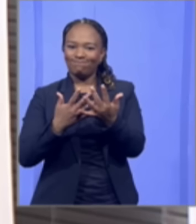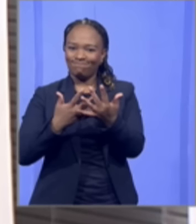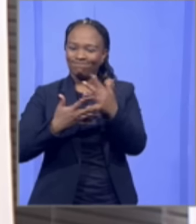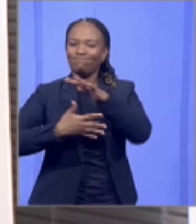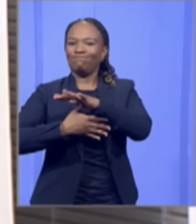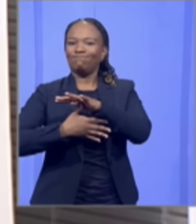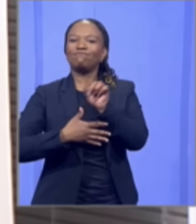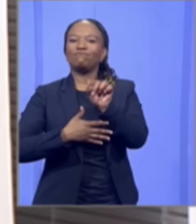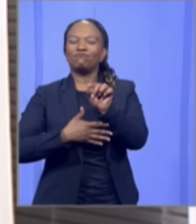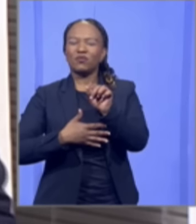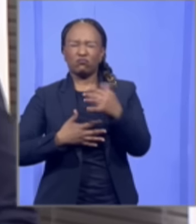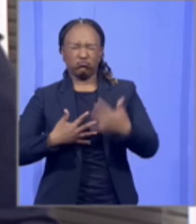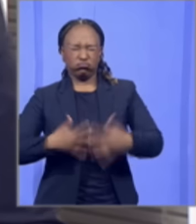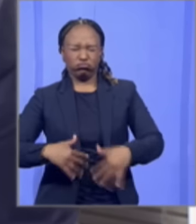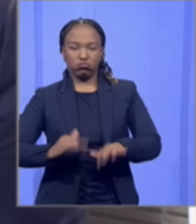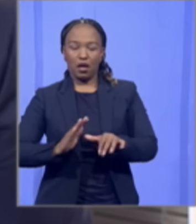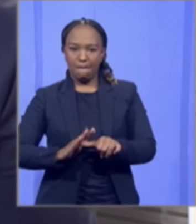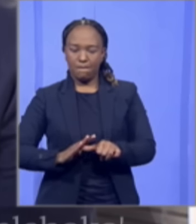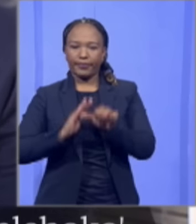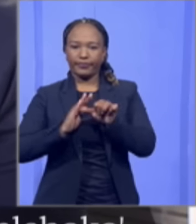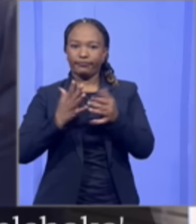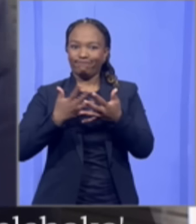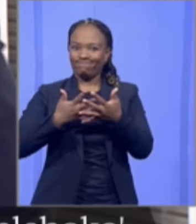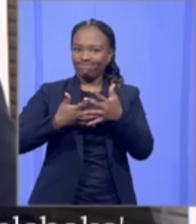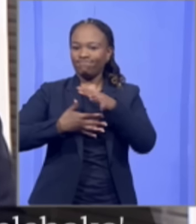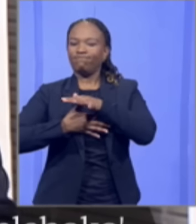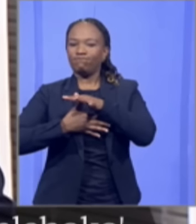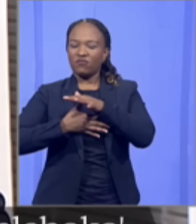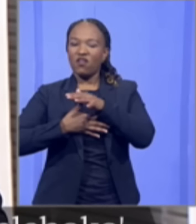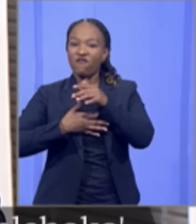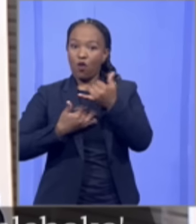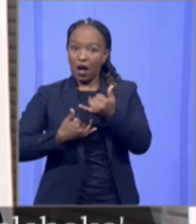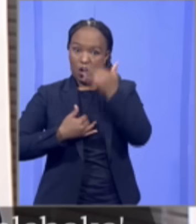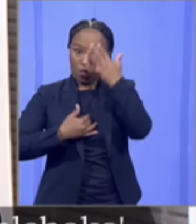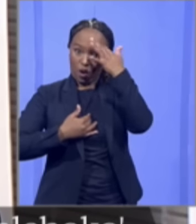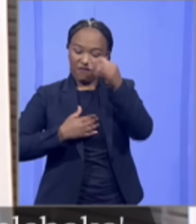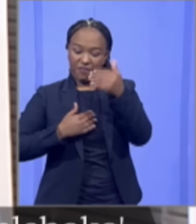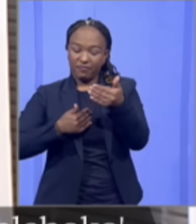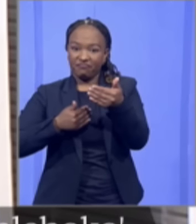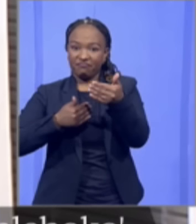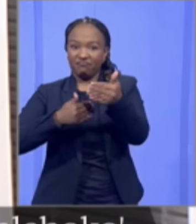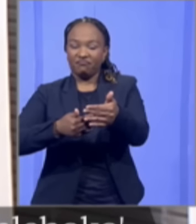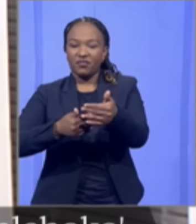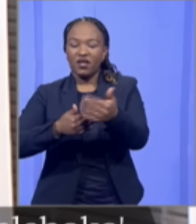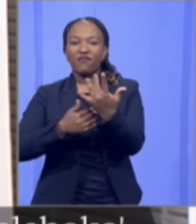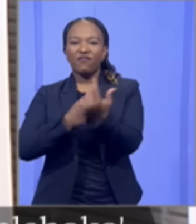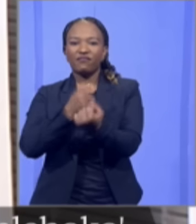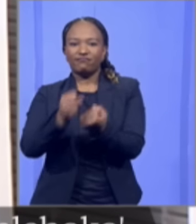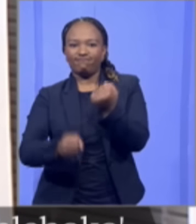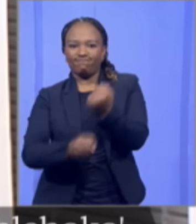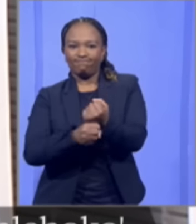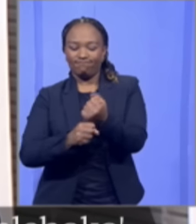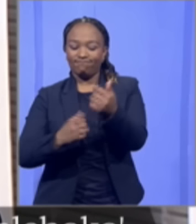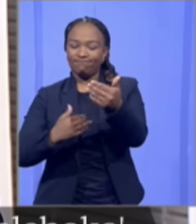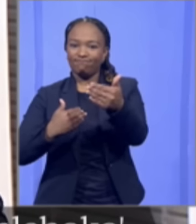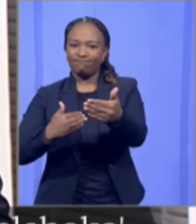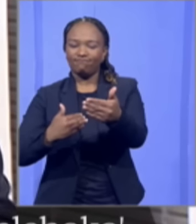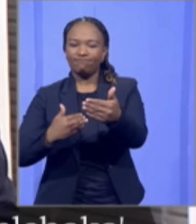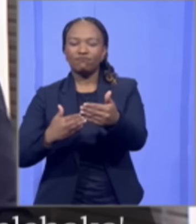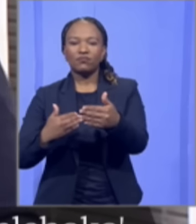If there is one priority for the 7th administration and the government of Gauteng in the next 5 years, it's